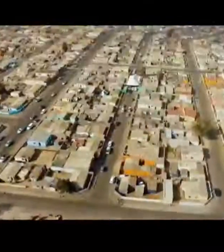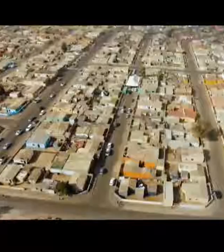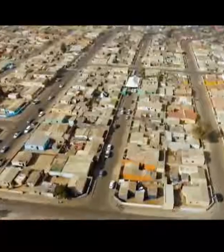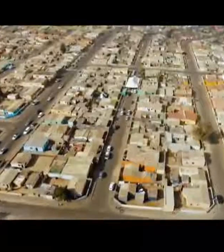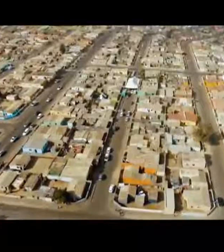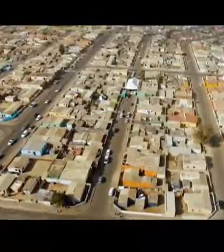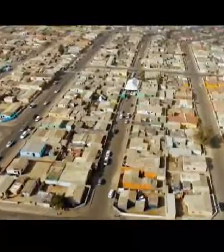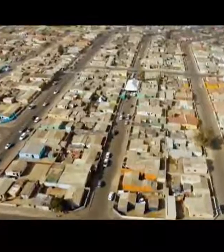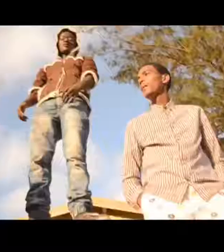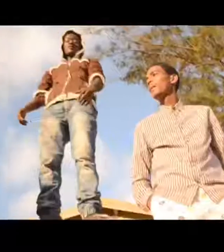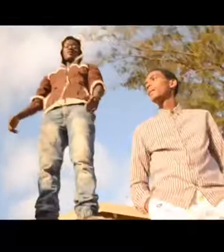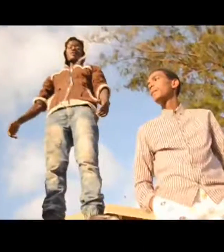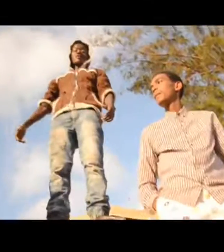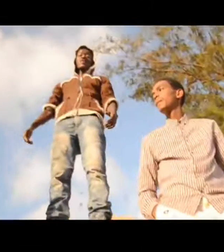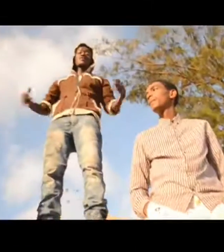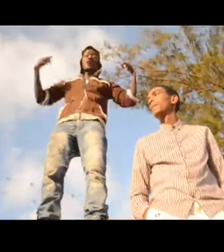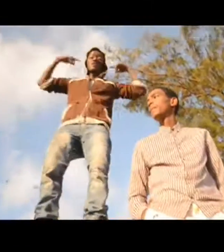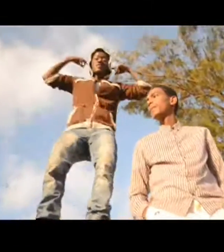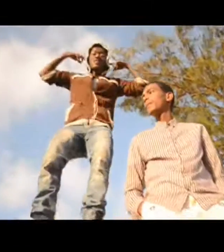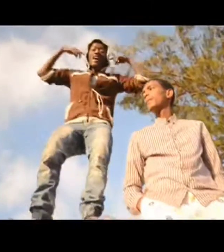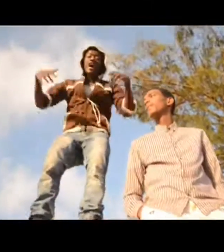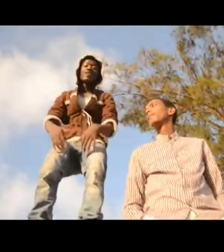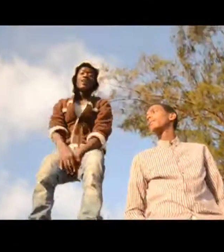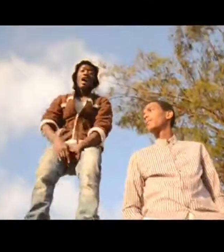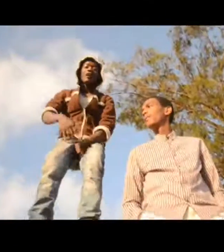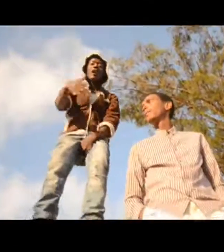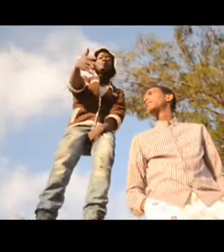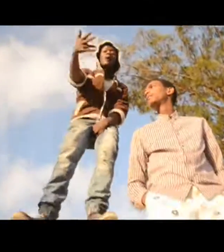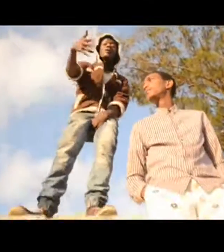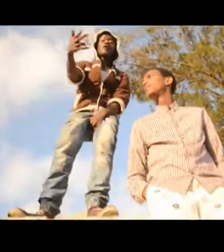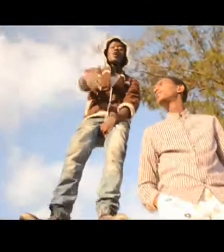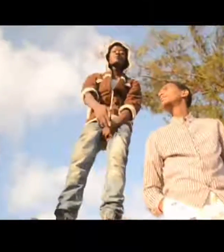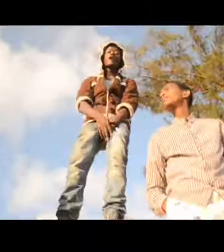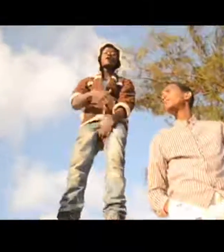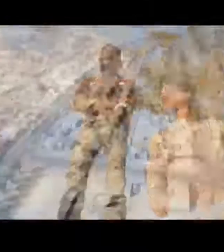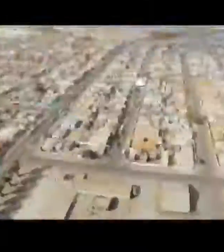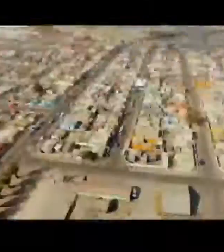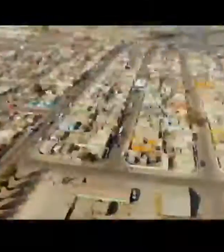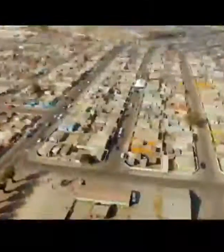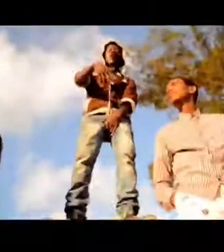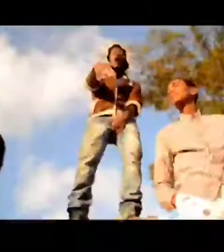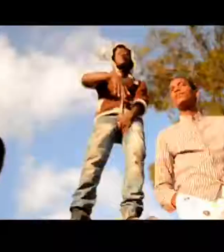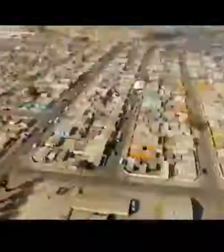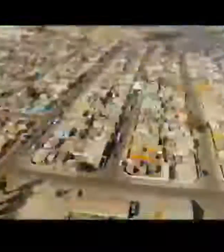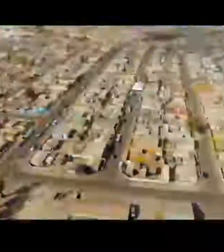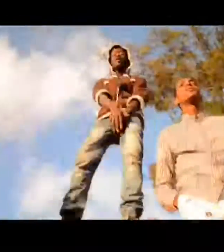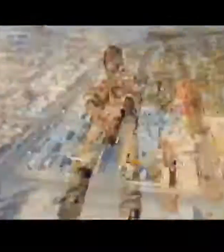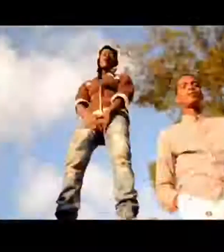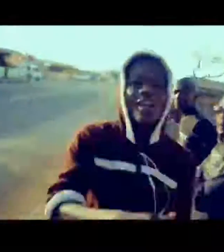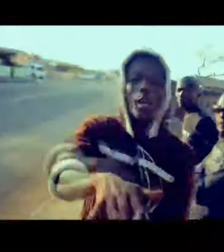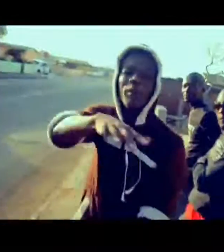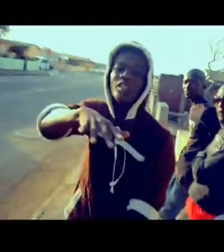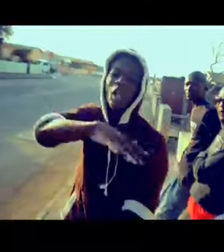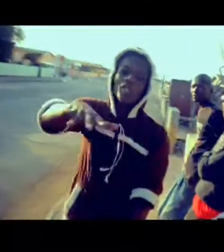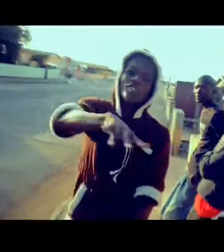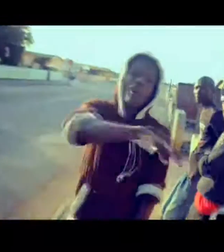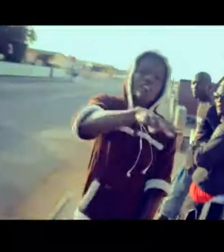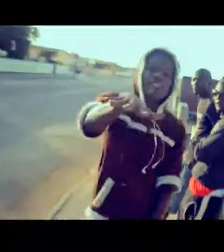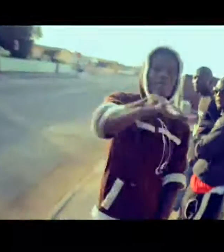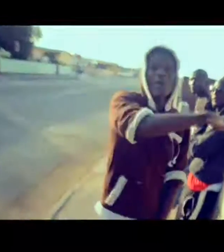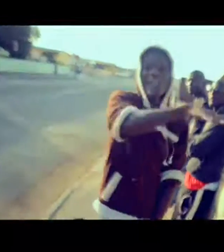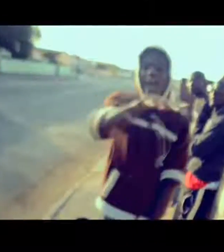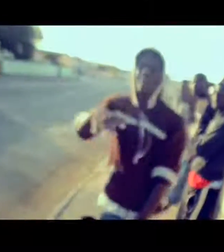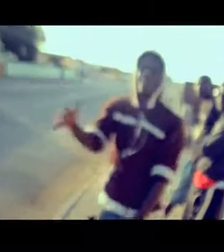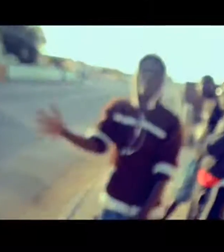history. Listen. I got big dreams, nenhliziyo yami yonke.